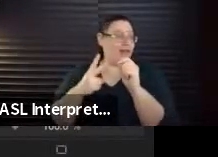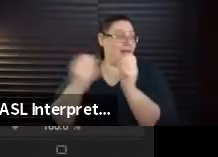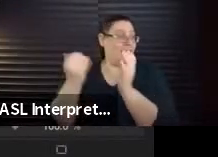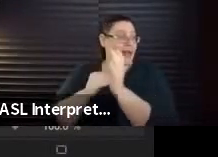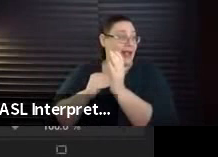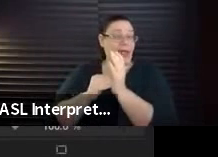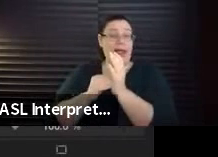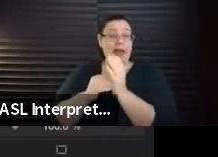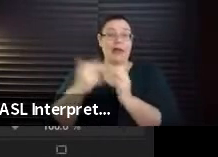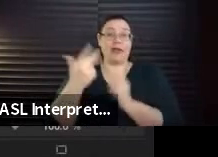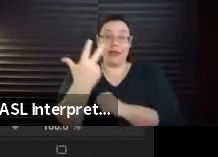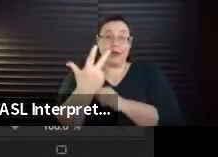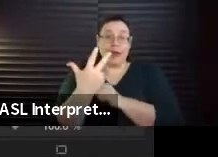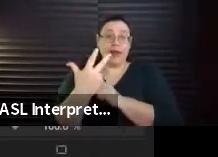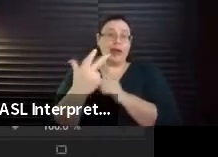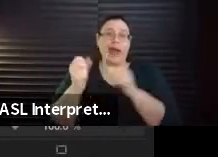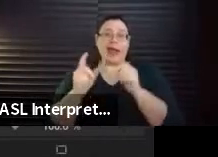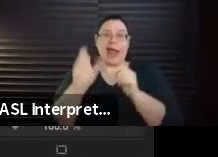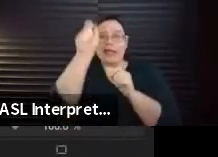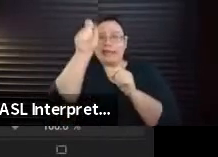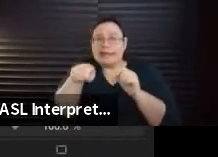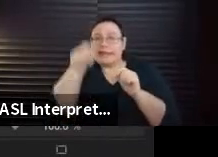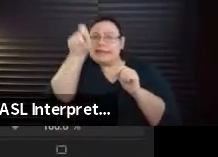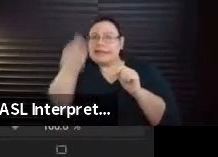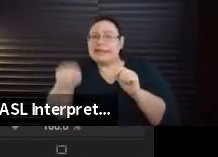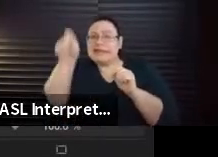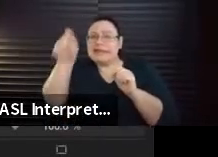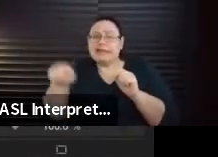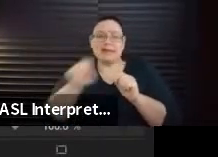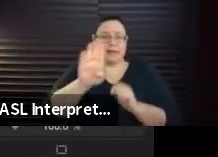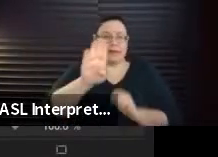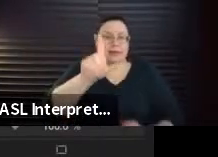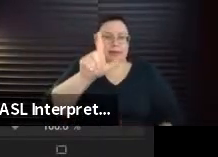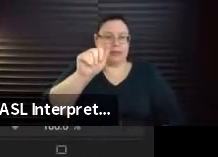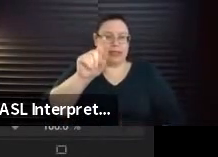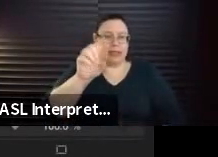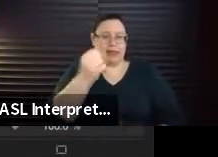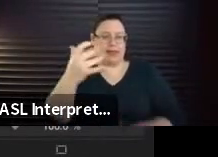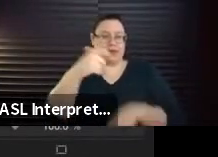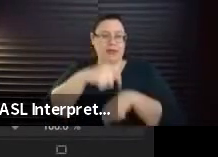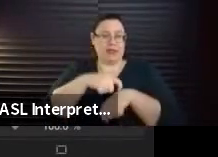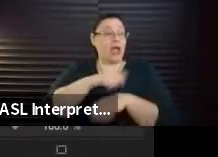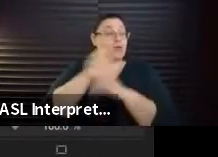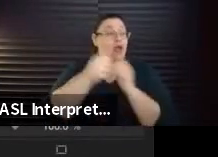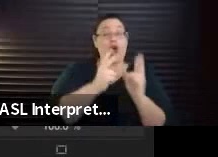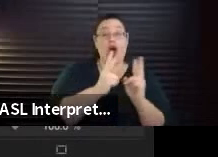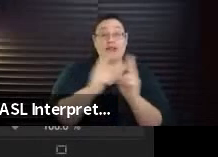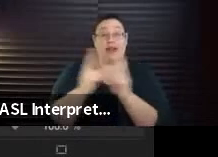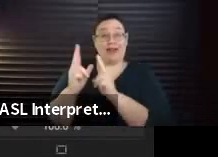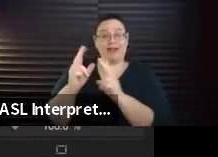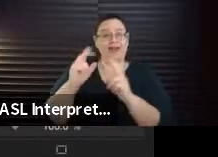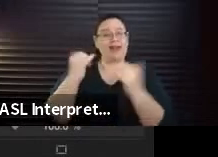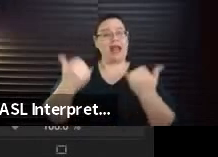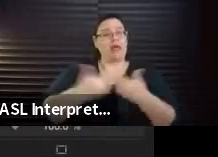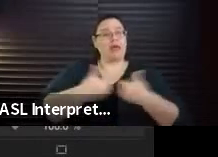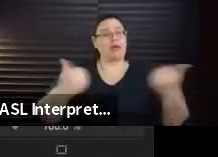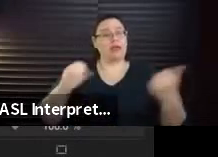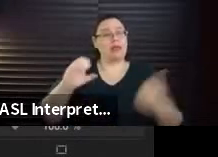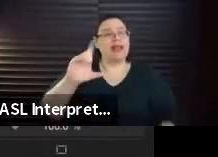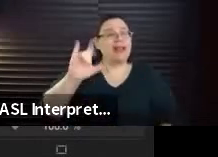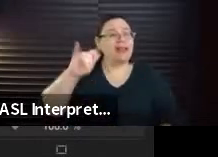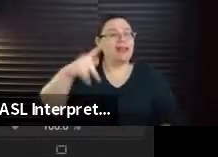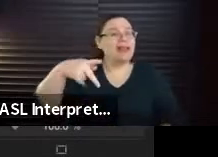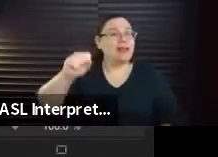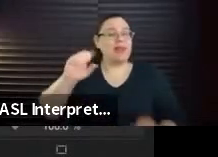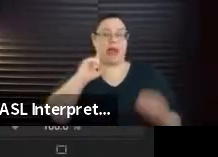into 3, I can keep going. So now all of those cuts are separate clips now that I can rearrange.